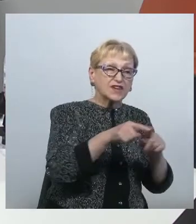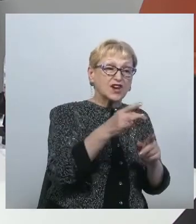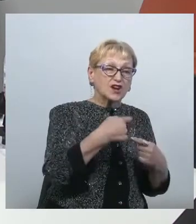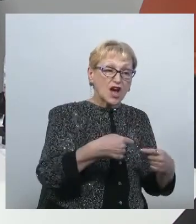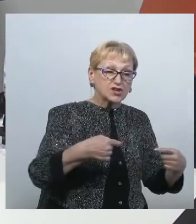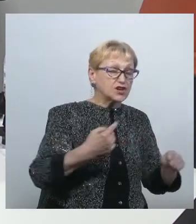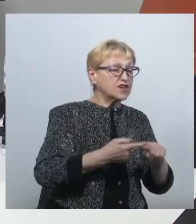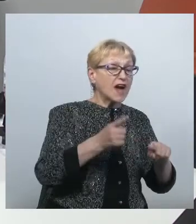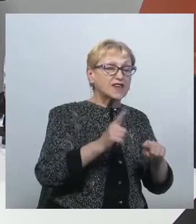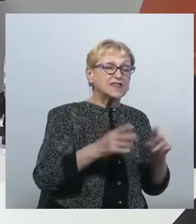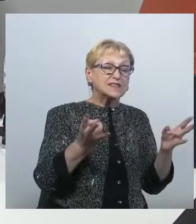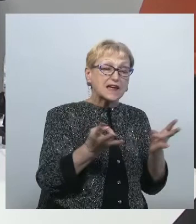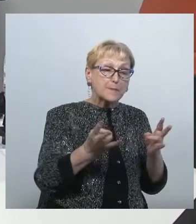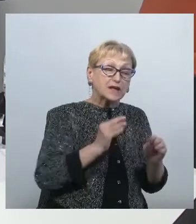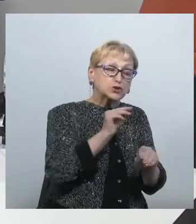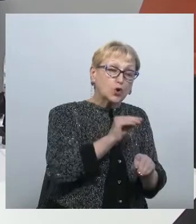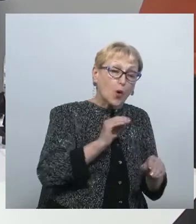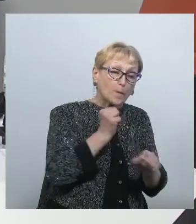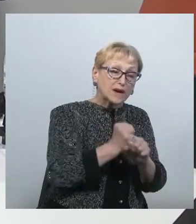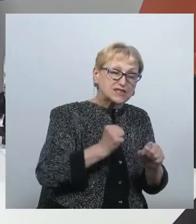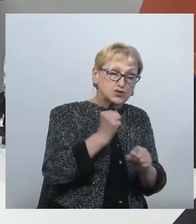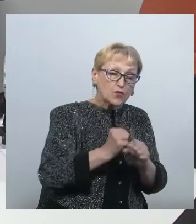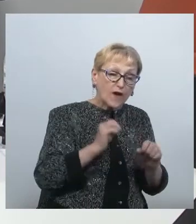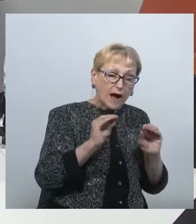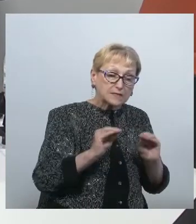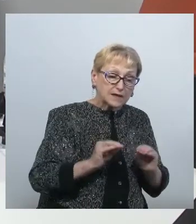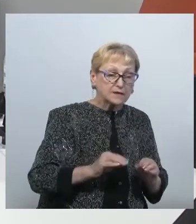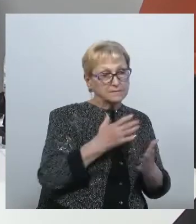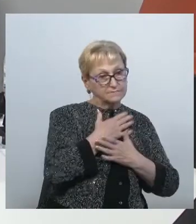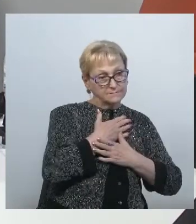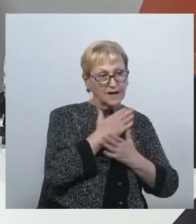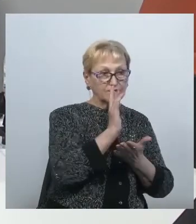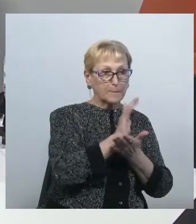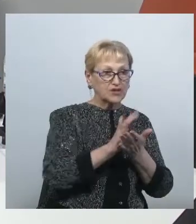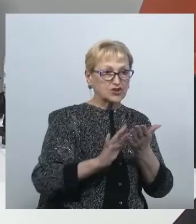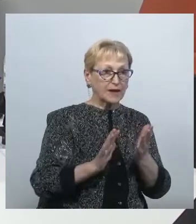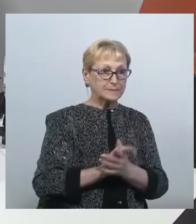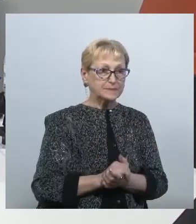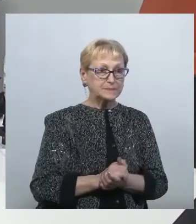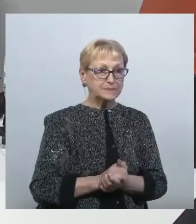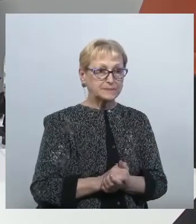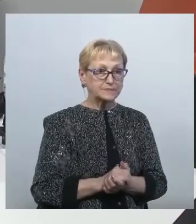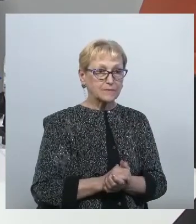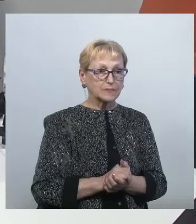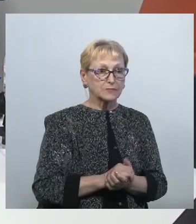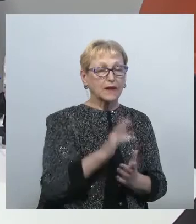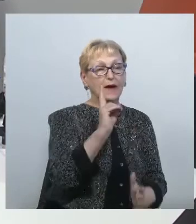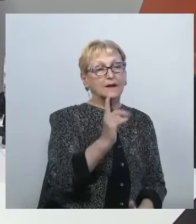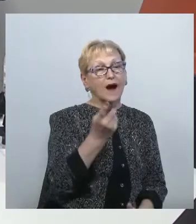things which shall not be accepted in the first reading. We need to improve it to make it